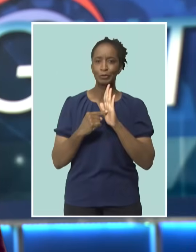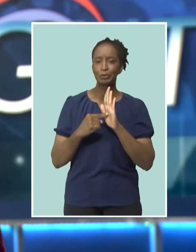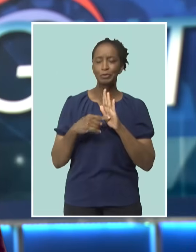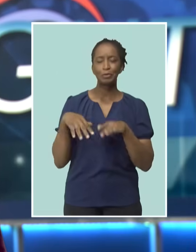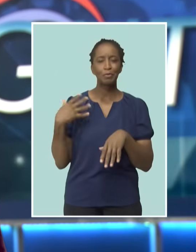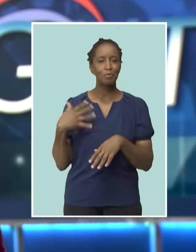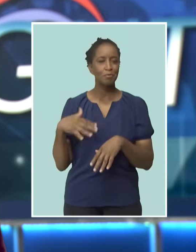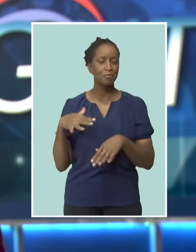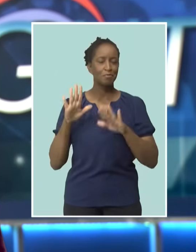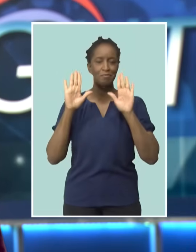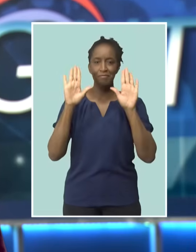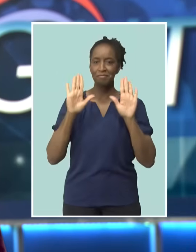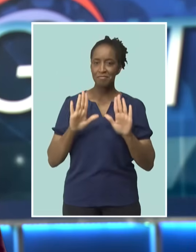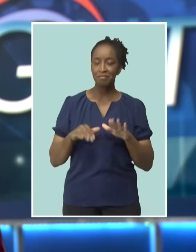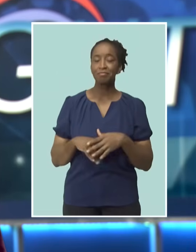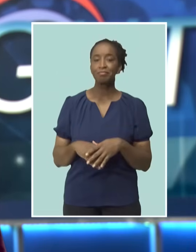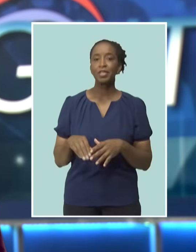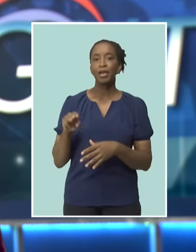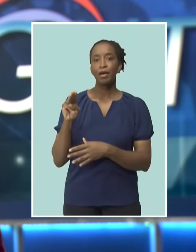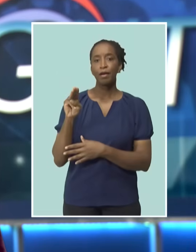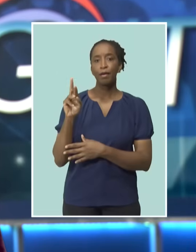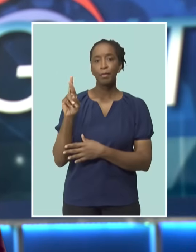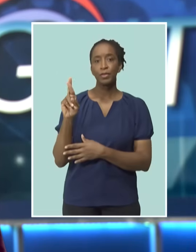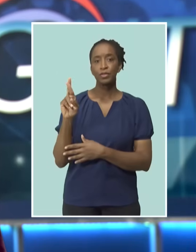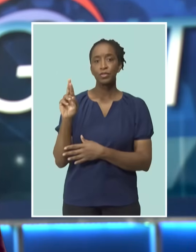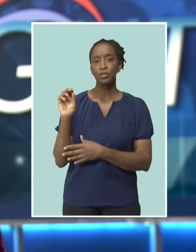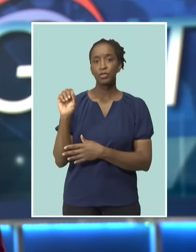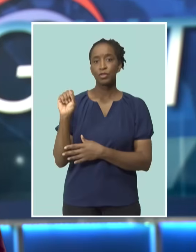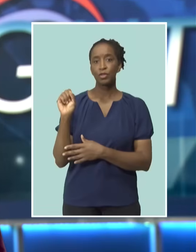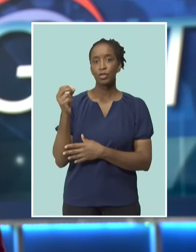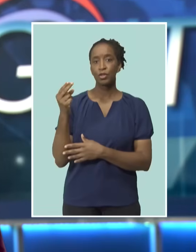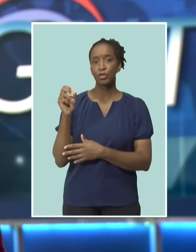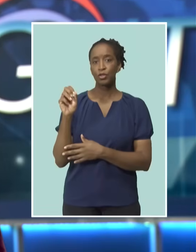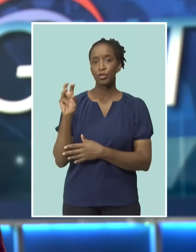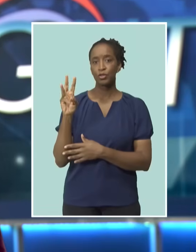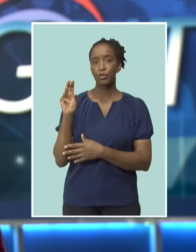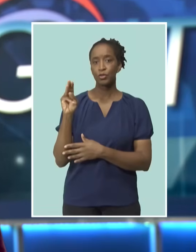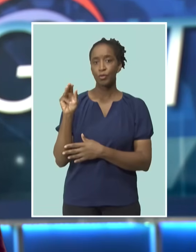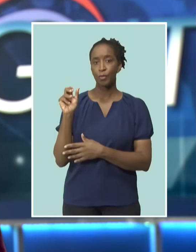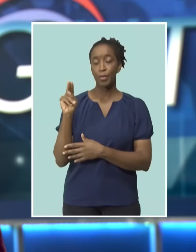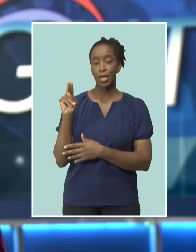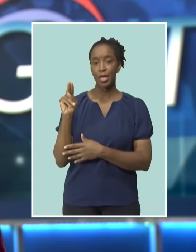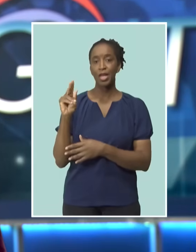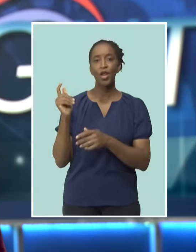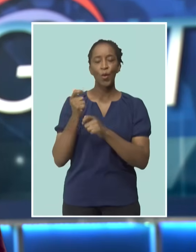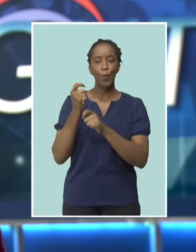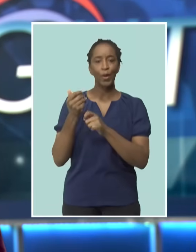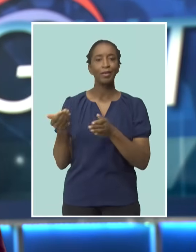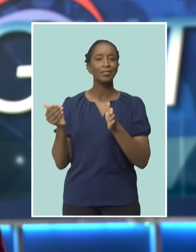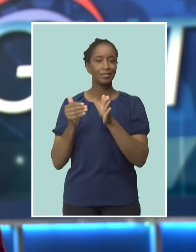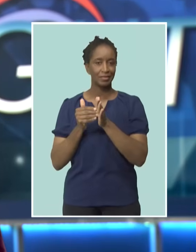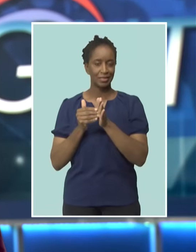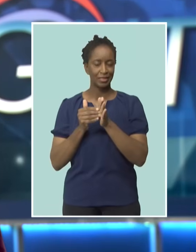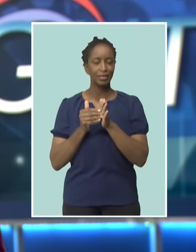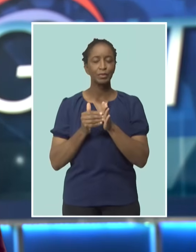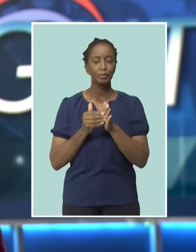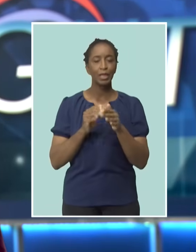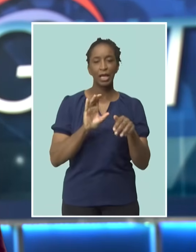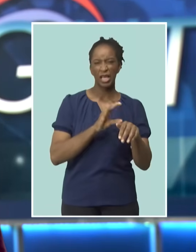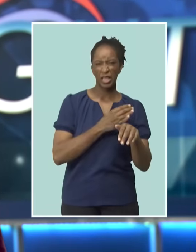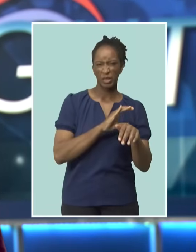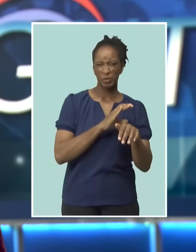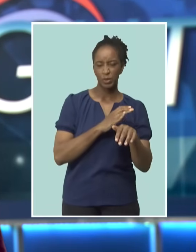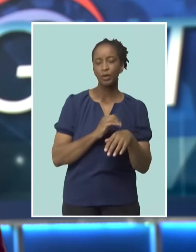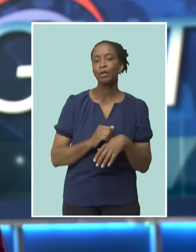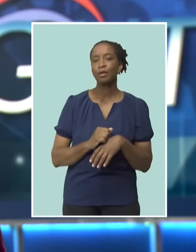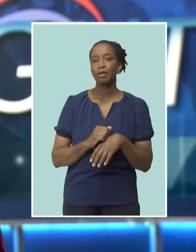Showman successfully defended his soca competition crown last night, while Kincaid won the Calypso segment. The